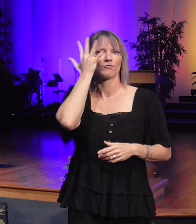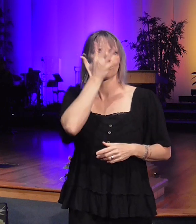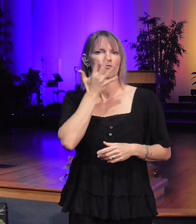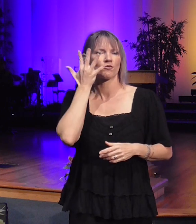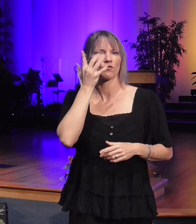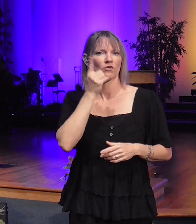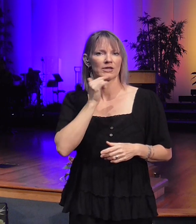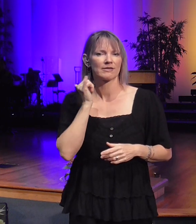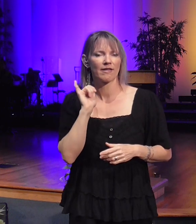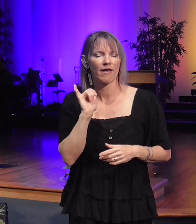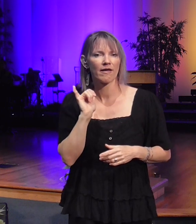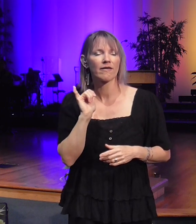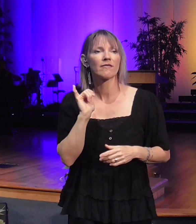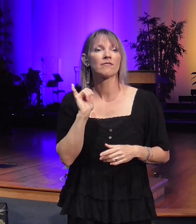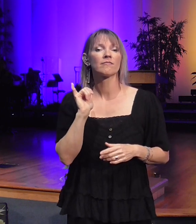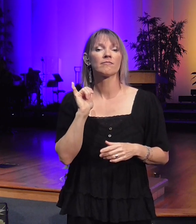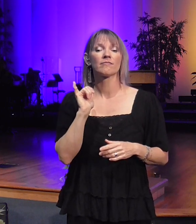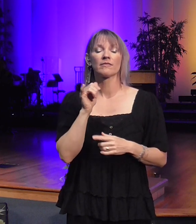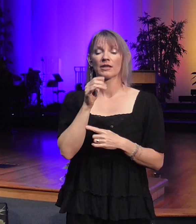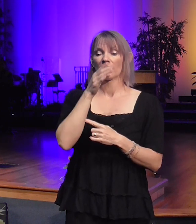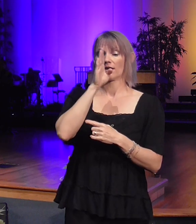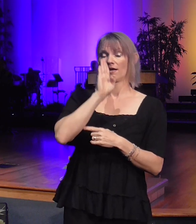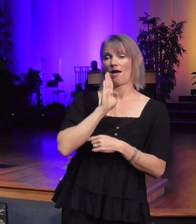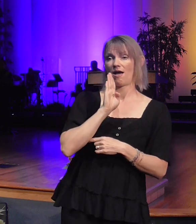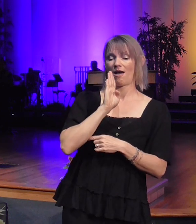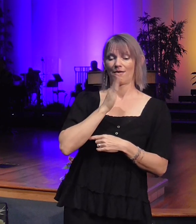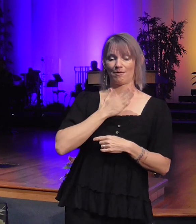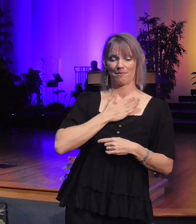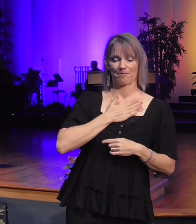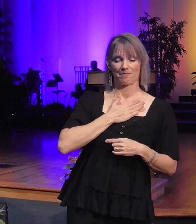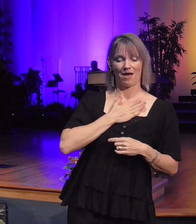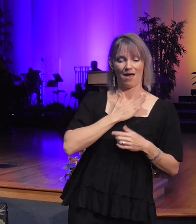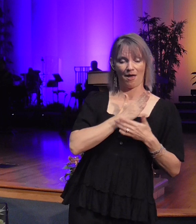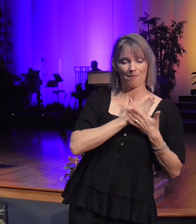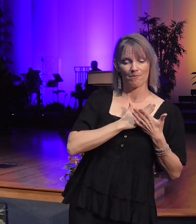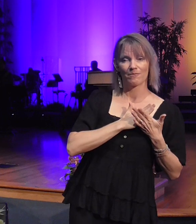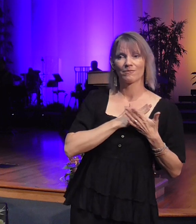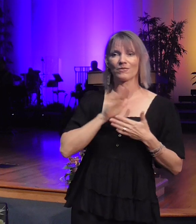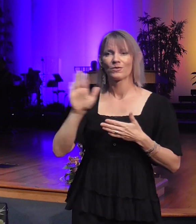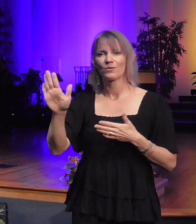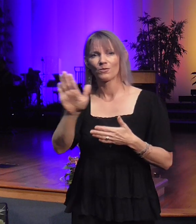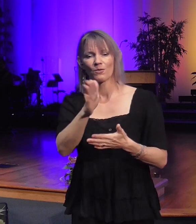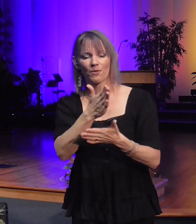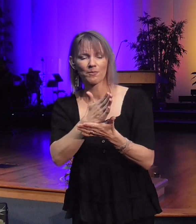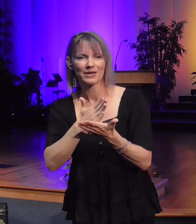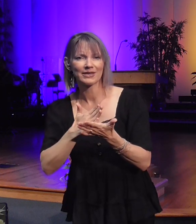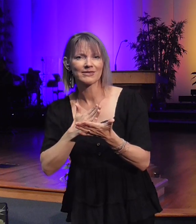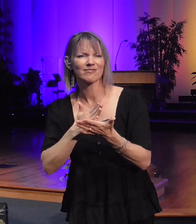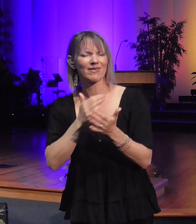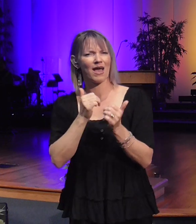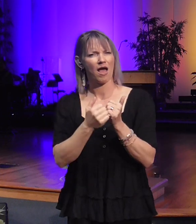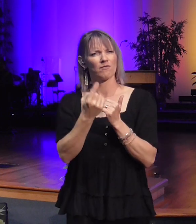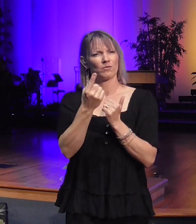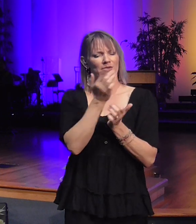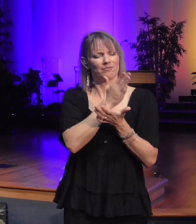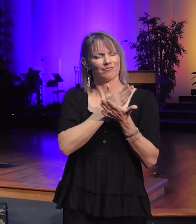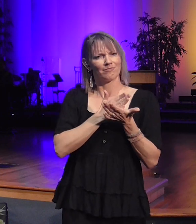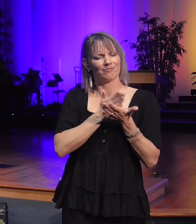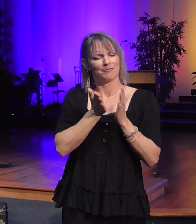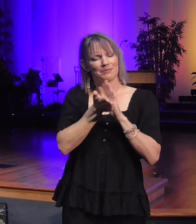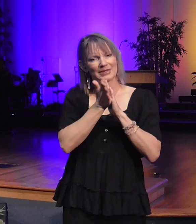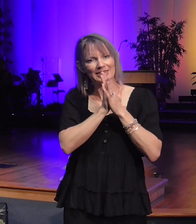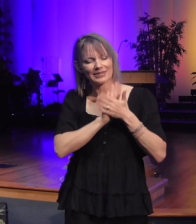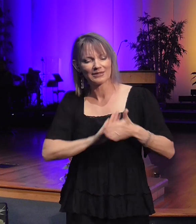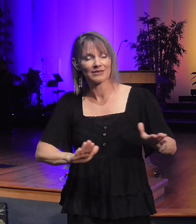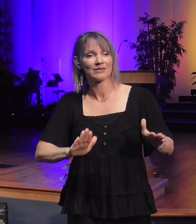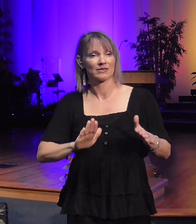The peace of God is my peace, is your peace, is everyone's peace, and how we show up to